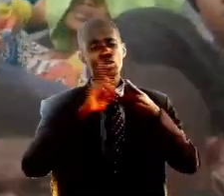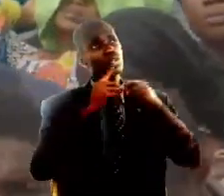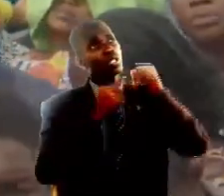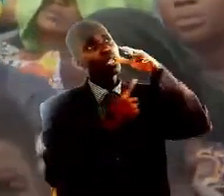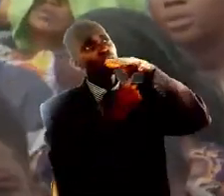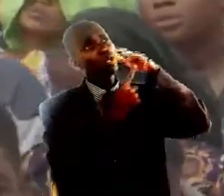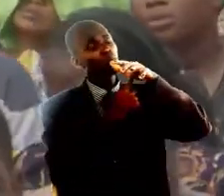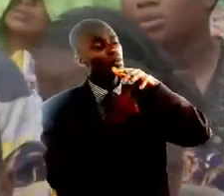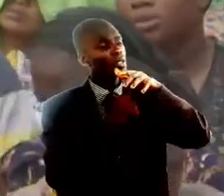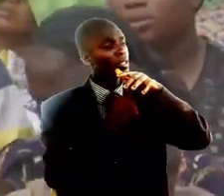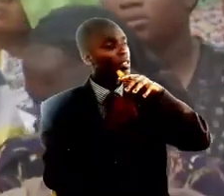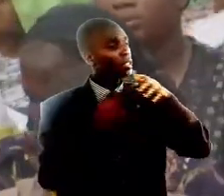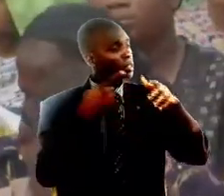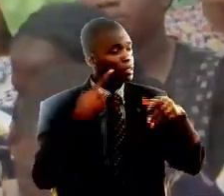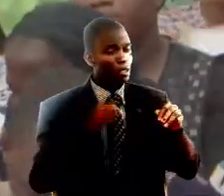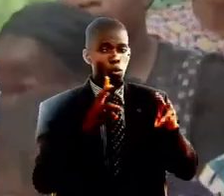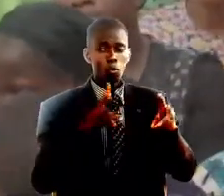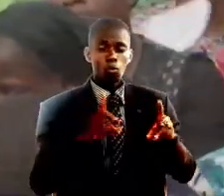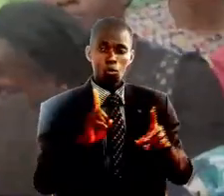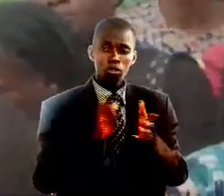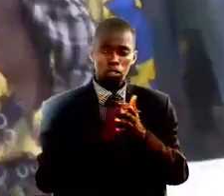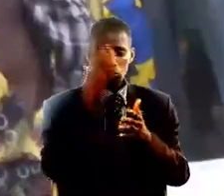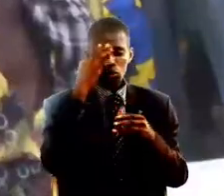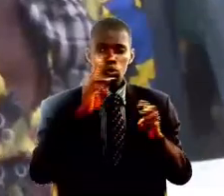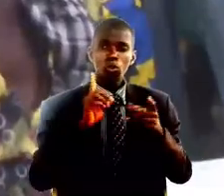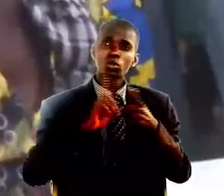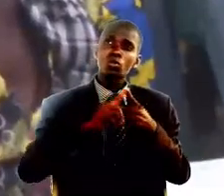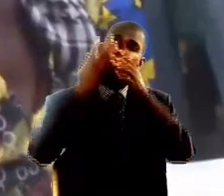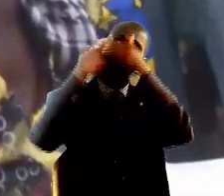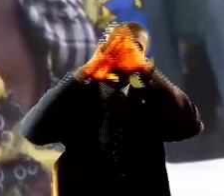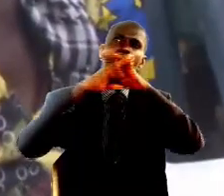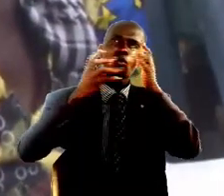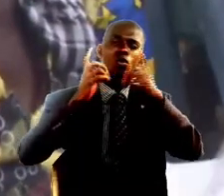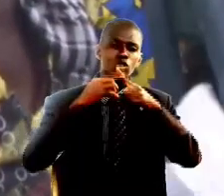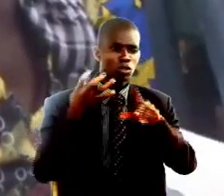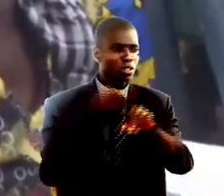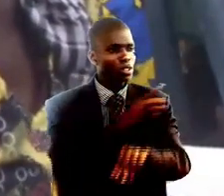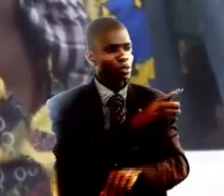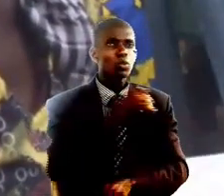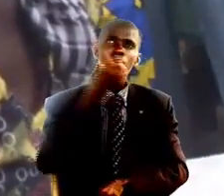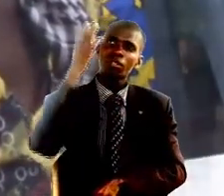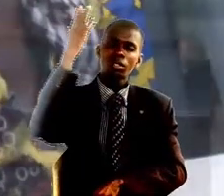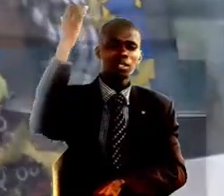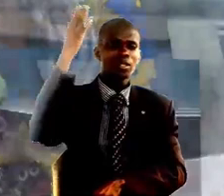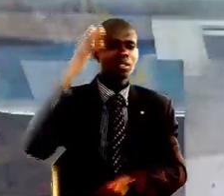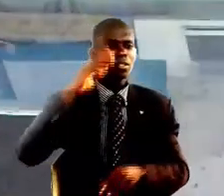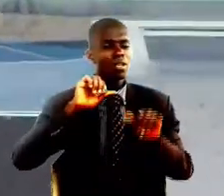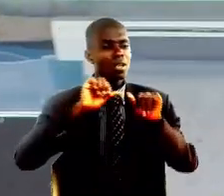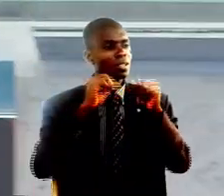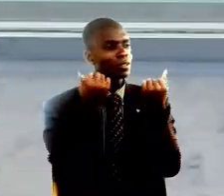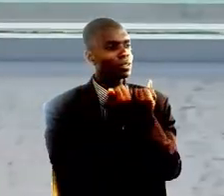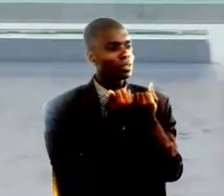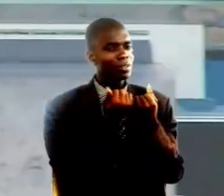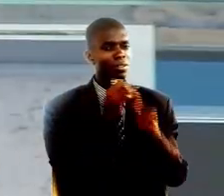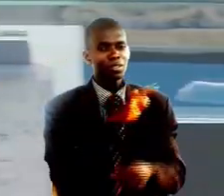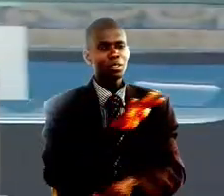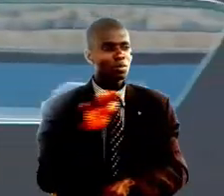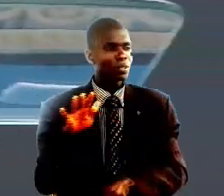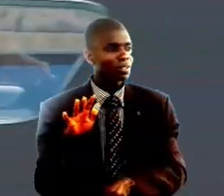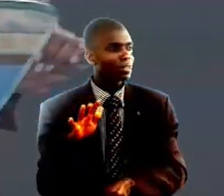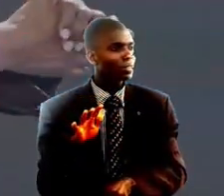the skies, and he wants to lead you there. Associate, associate. Spell that associate on paper.